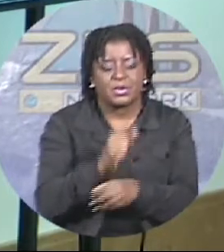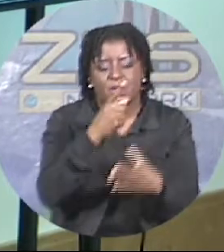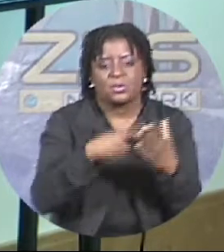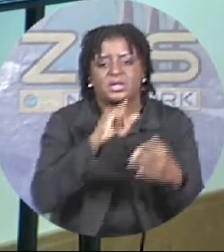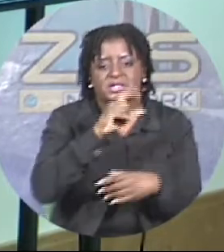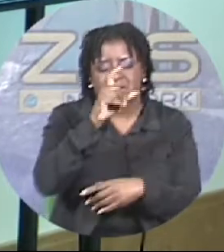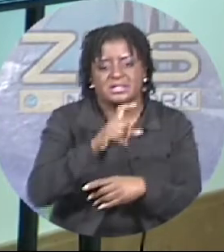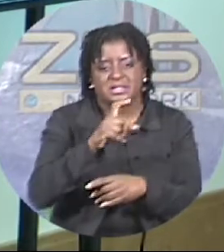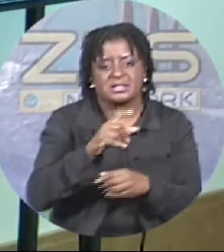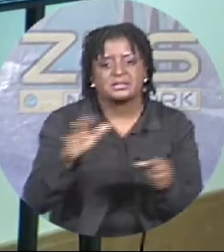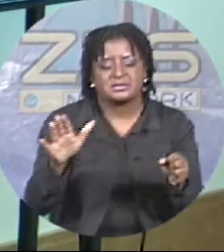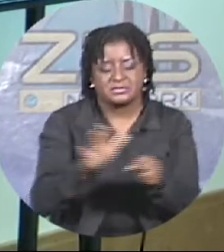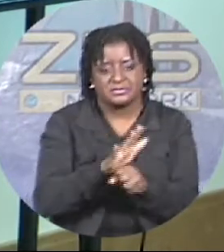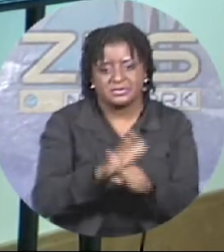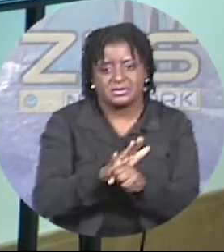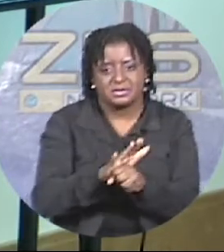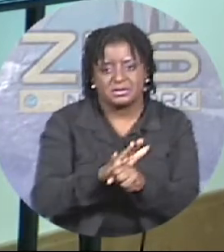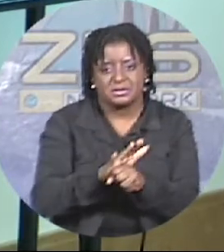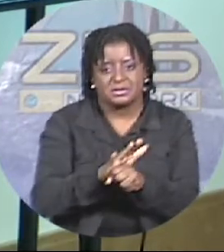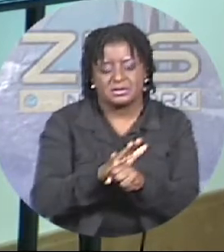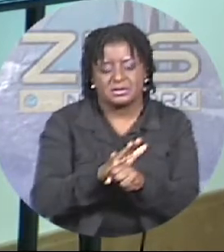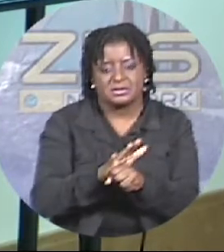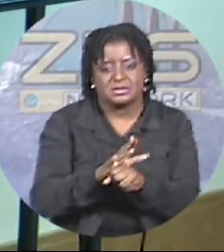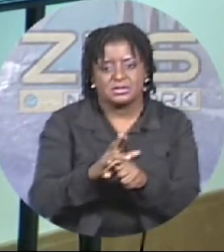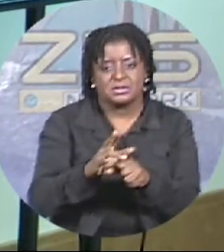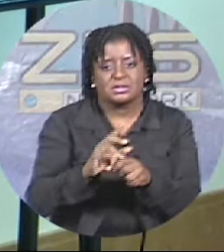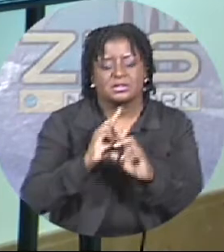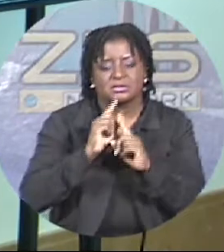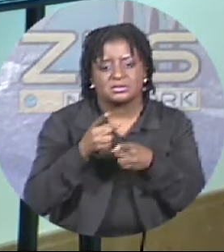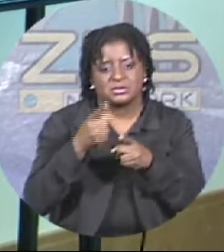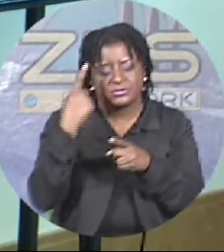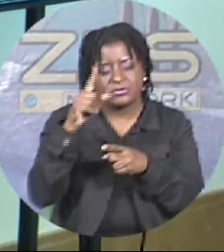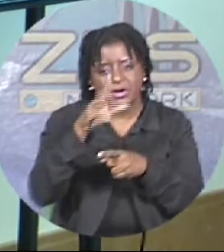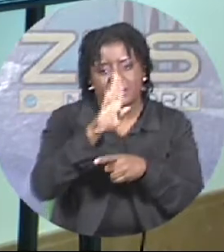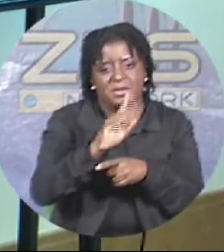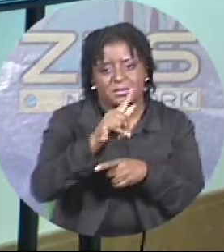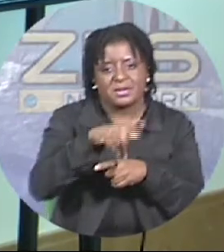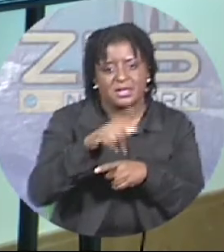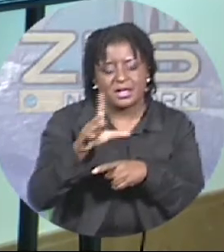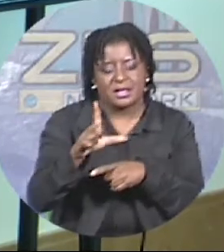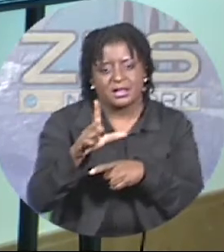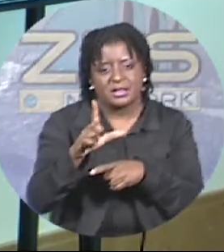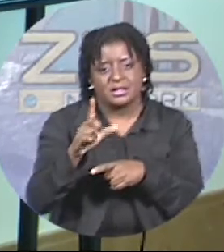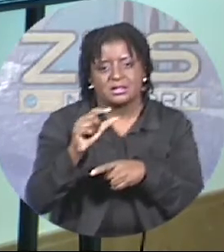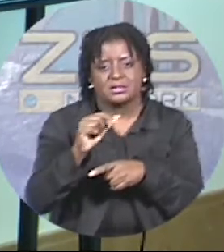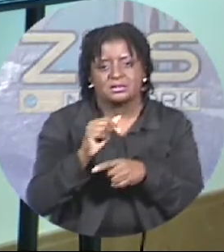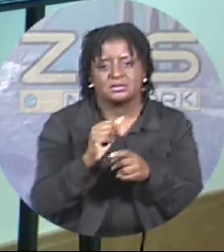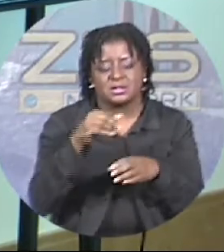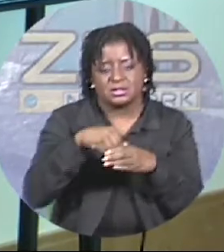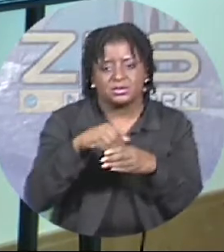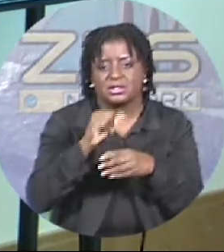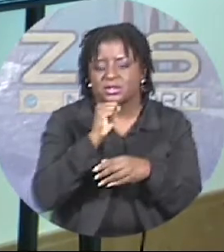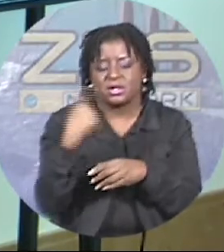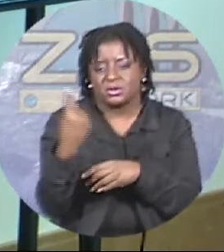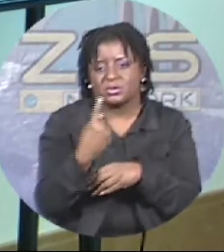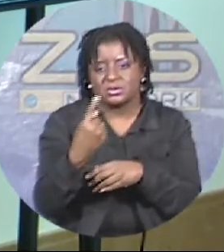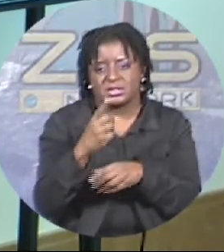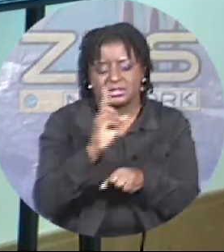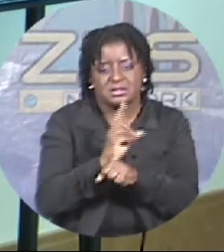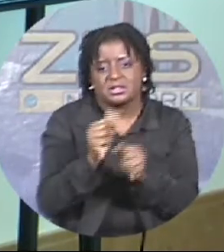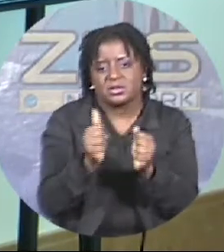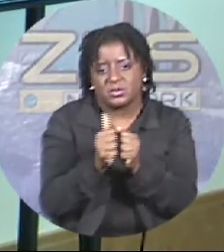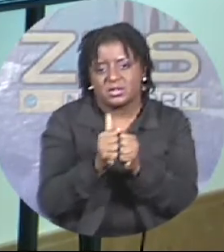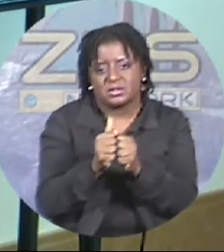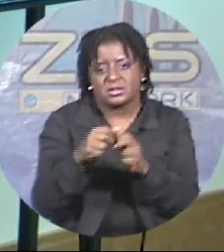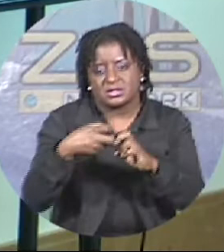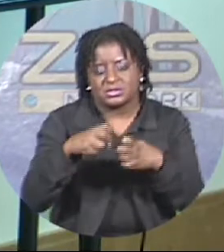overall holistic solution for BPL, for the electricity utilities in the country, that has to include not only addressing the issues